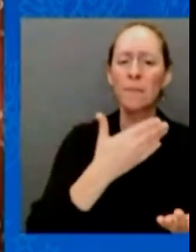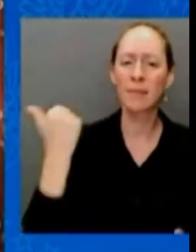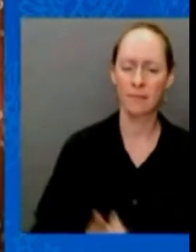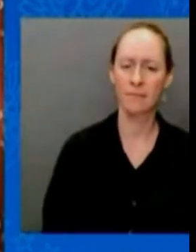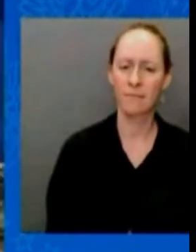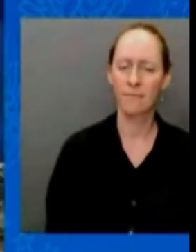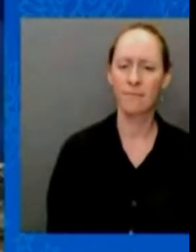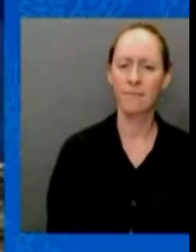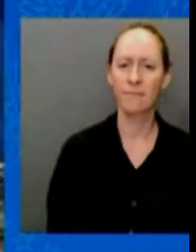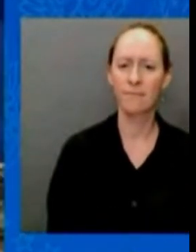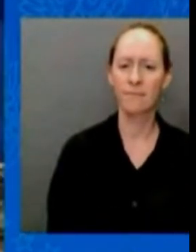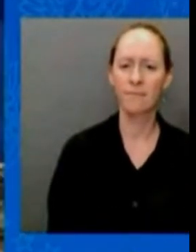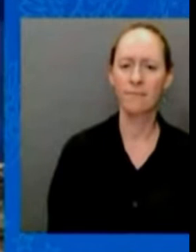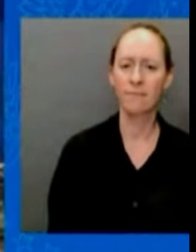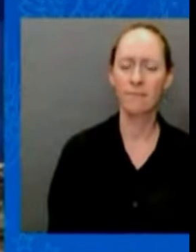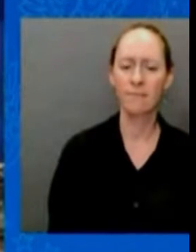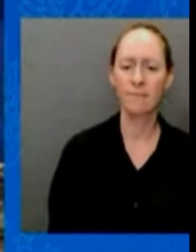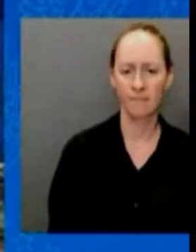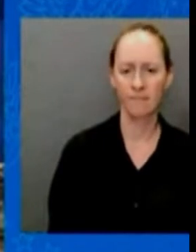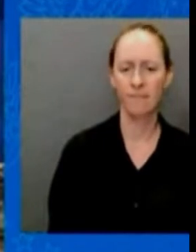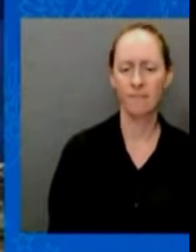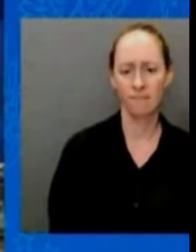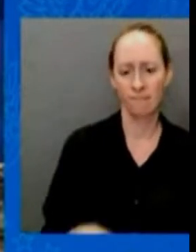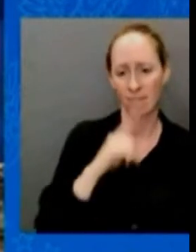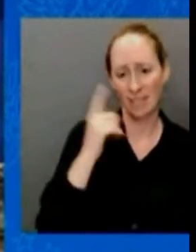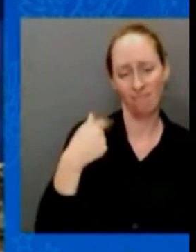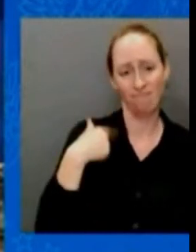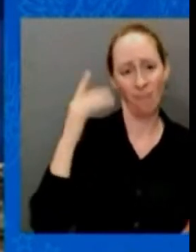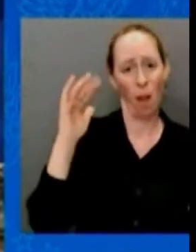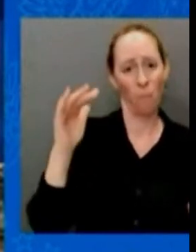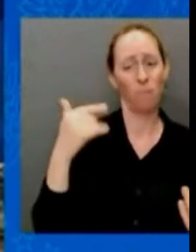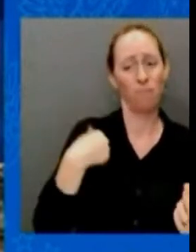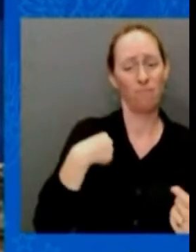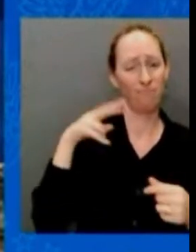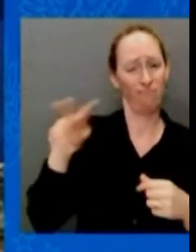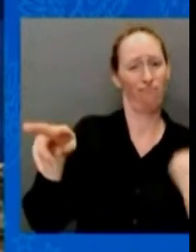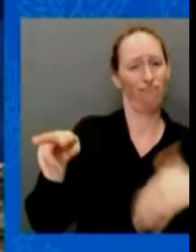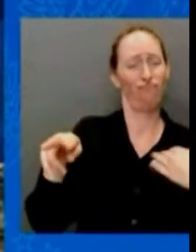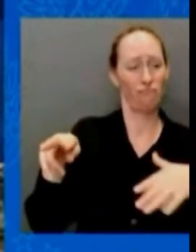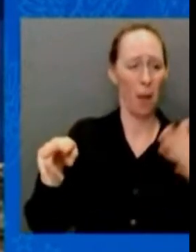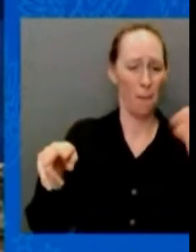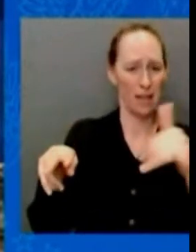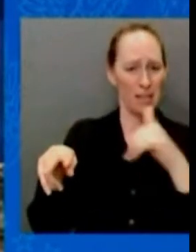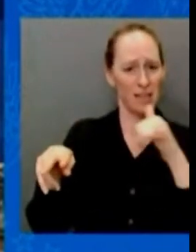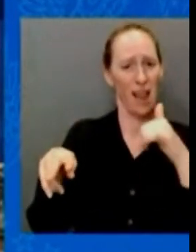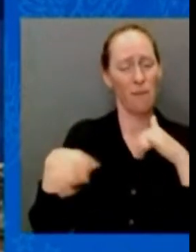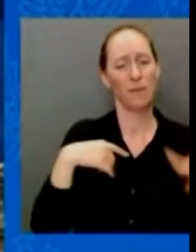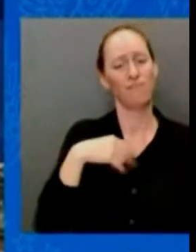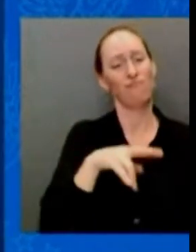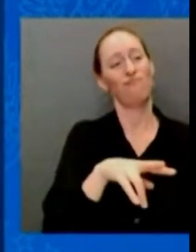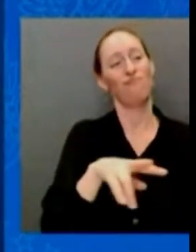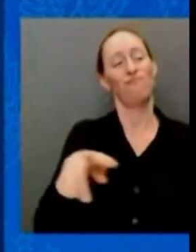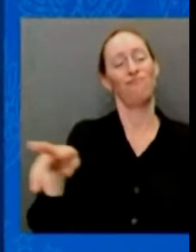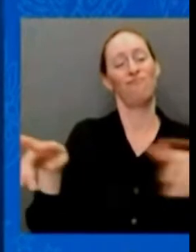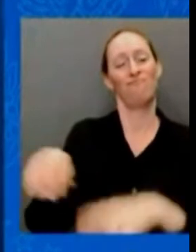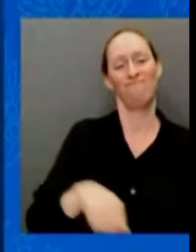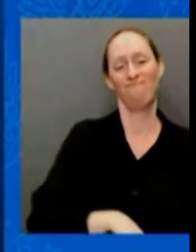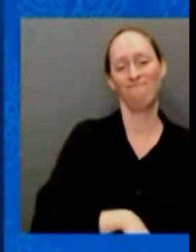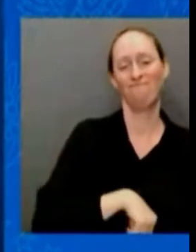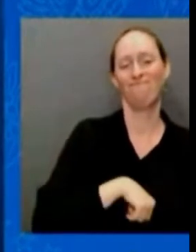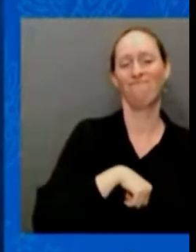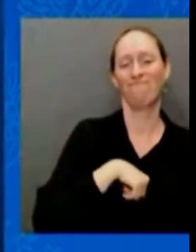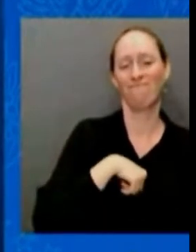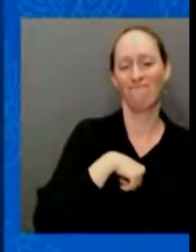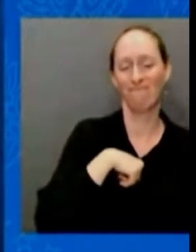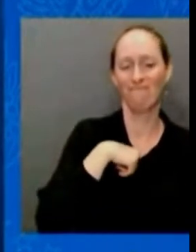I hope you feel what I feel standing here today, pride. Pride in what we can do when we do it together to build a